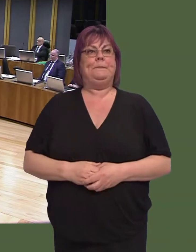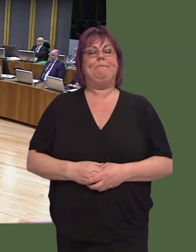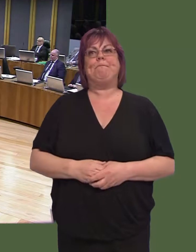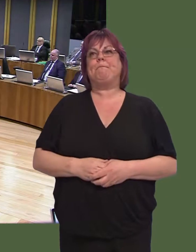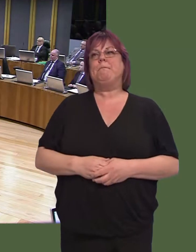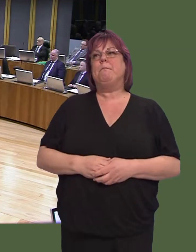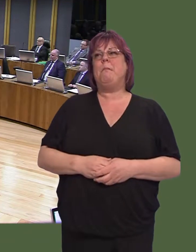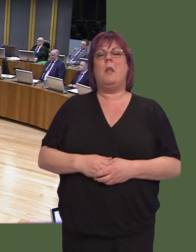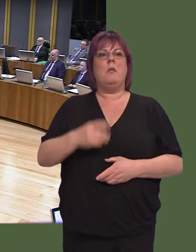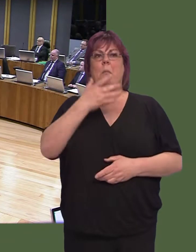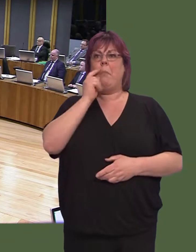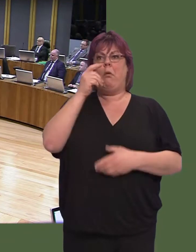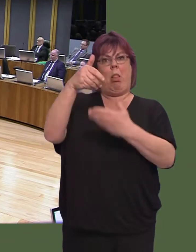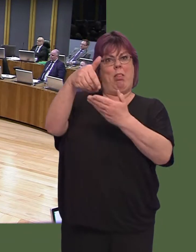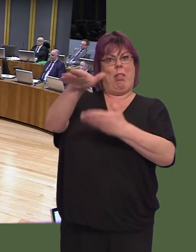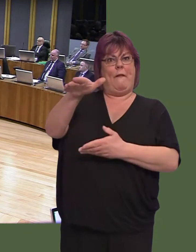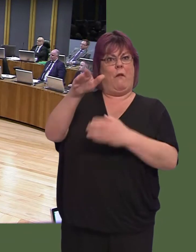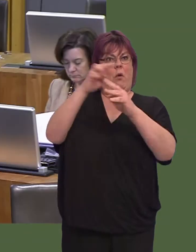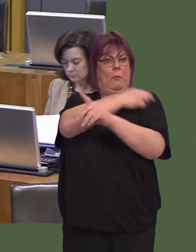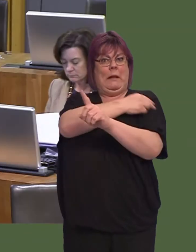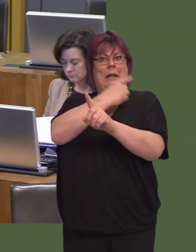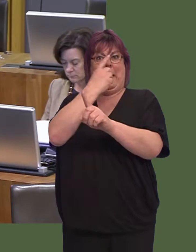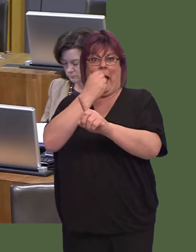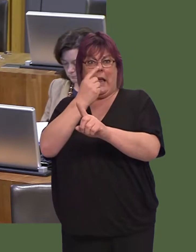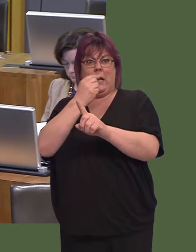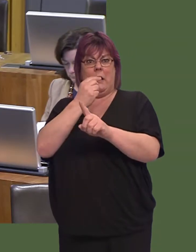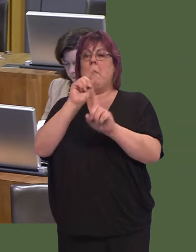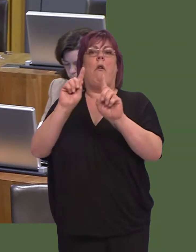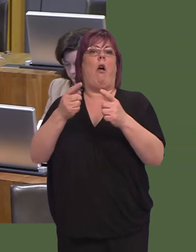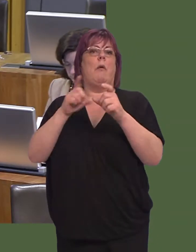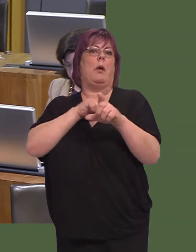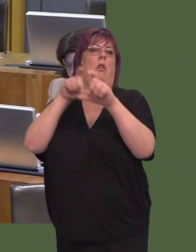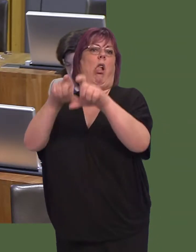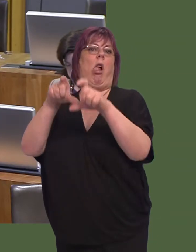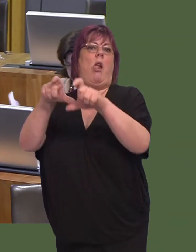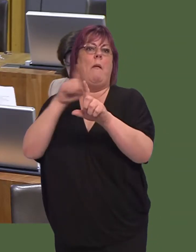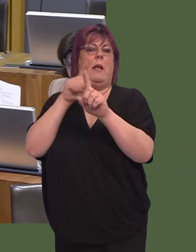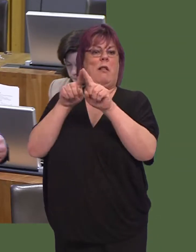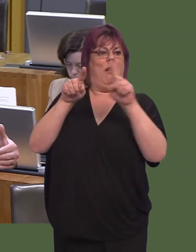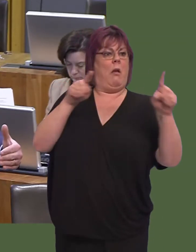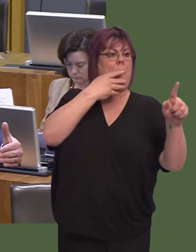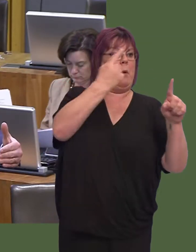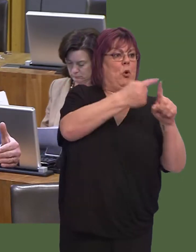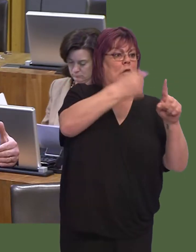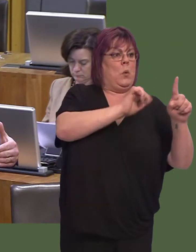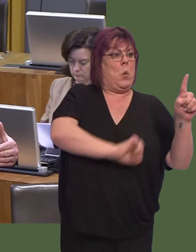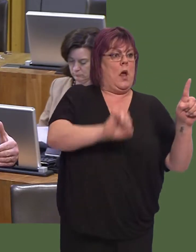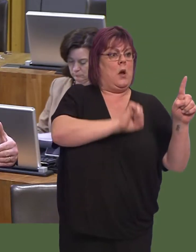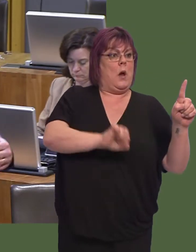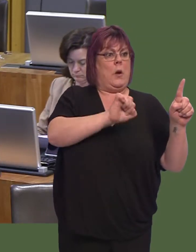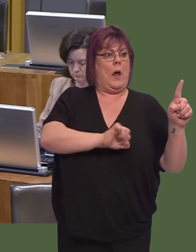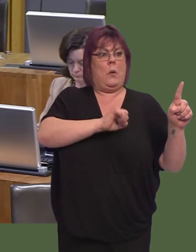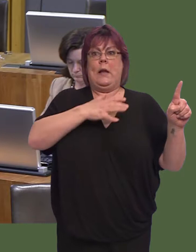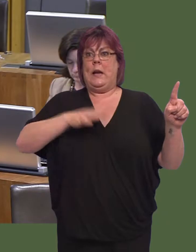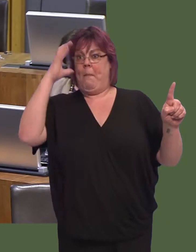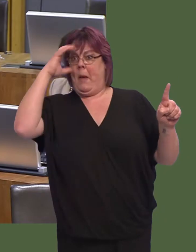I put it in a way that's perhaps harsh, vacate a bed, then that of course means that pressure is relieved all the way through the system to the very front of the hospital in